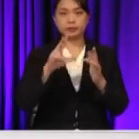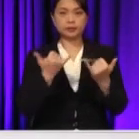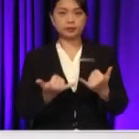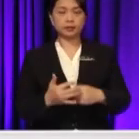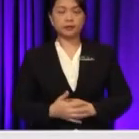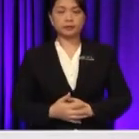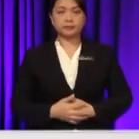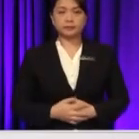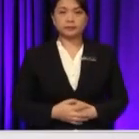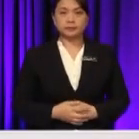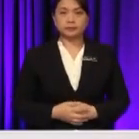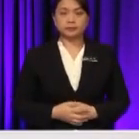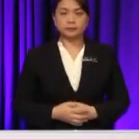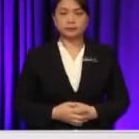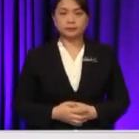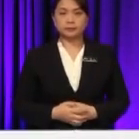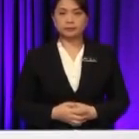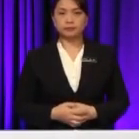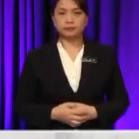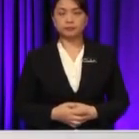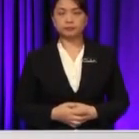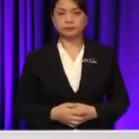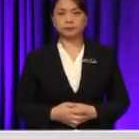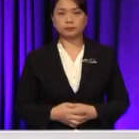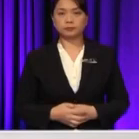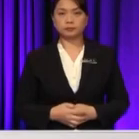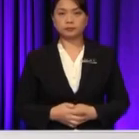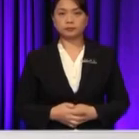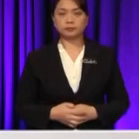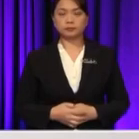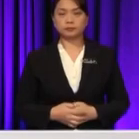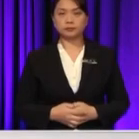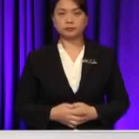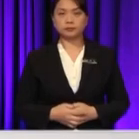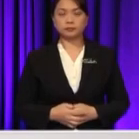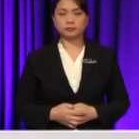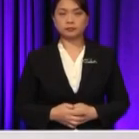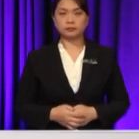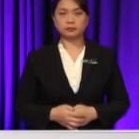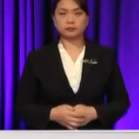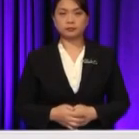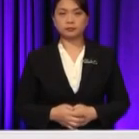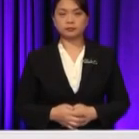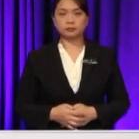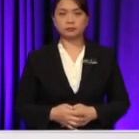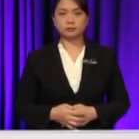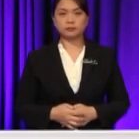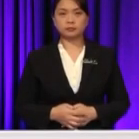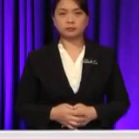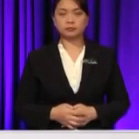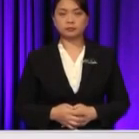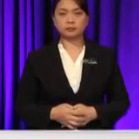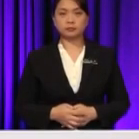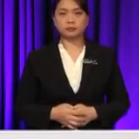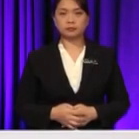of my friends was unhappy, for example, I would want to be dare to give them a hug. You can